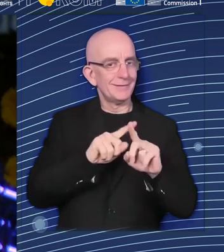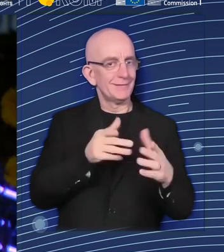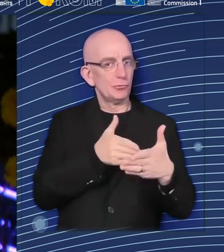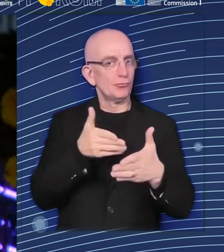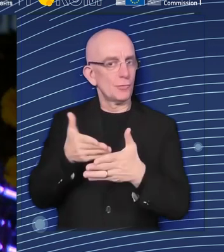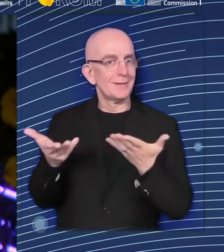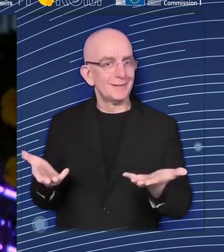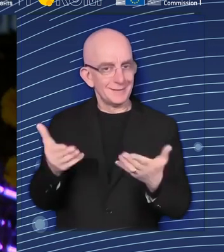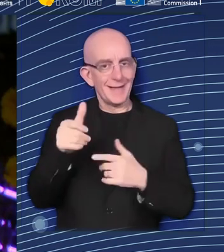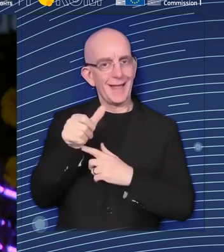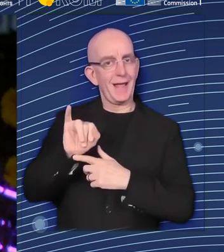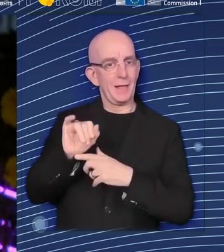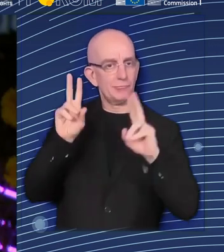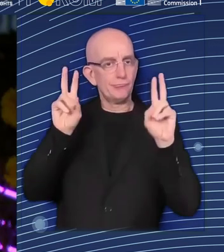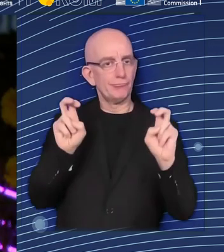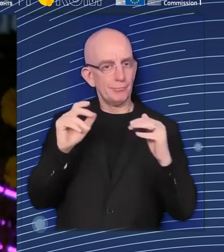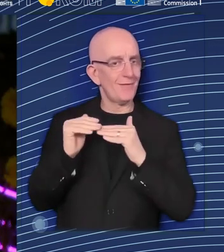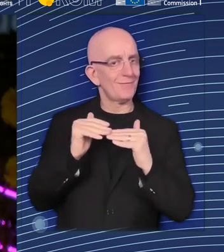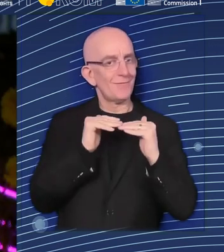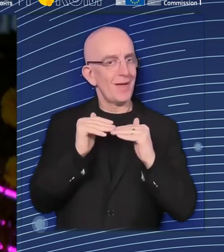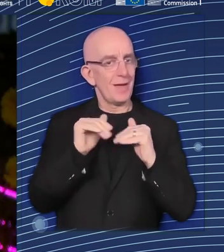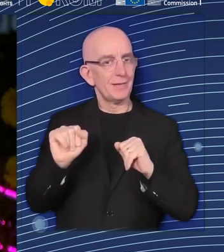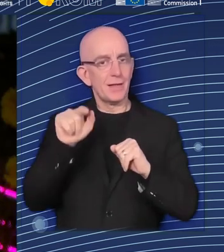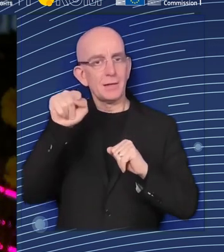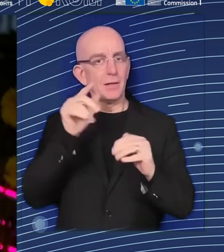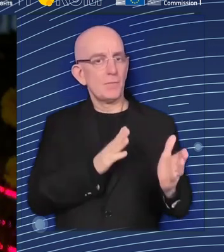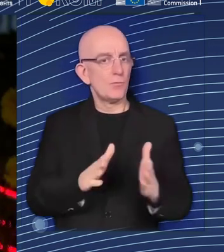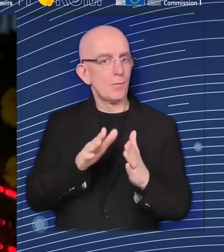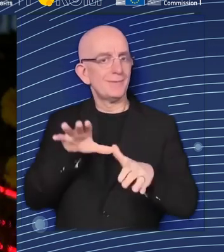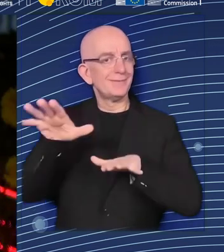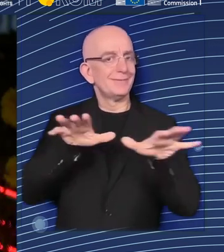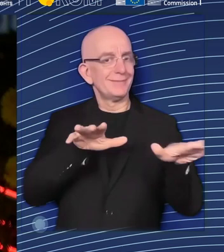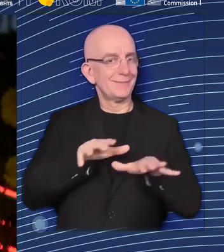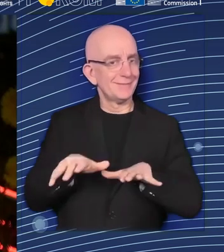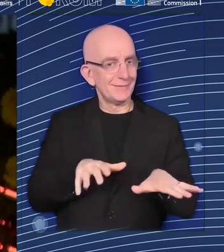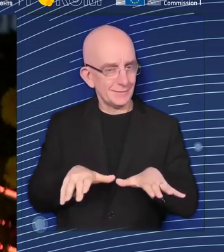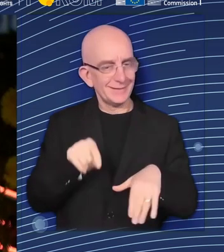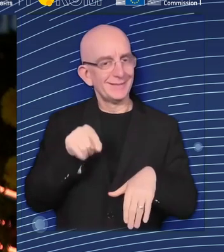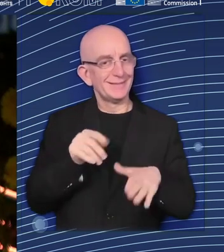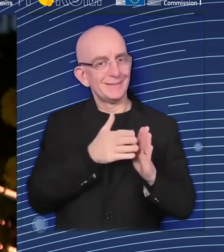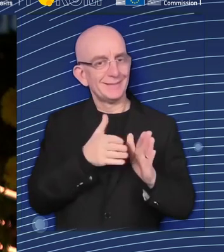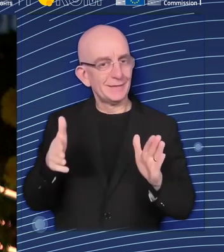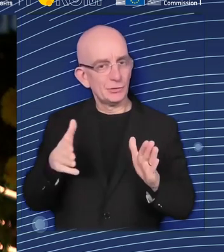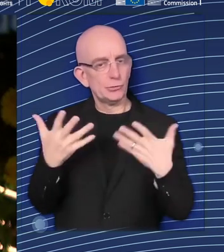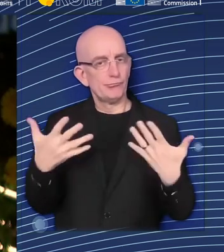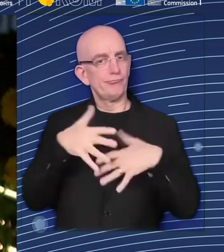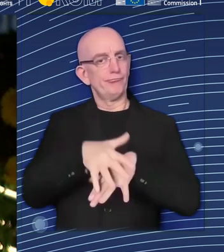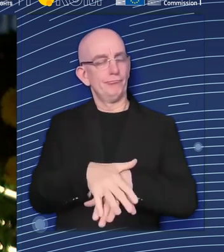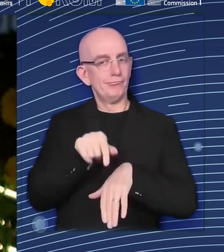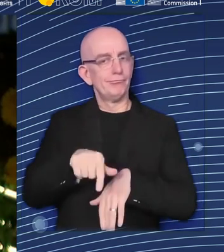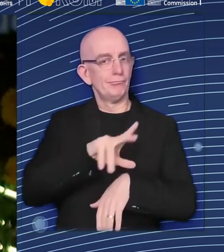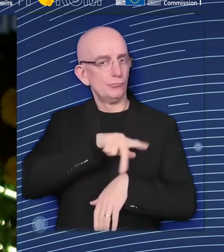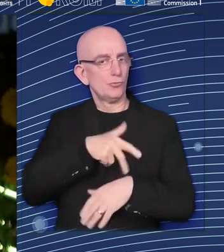intelligence into social security will be a challenge for everyone, but also we discussed the practical